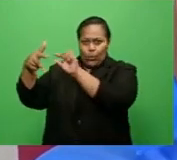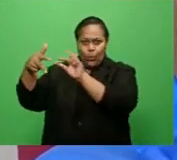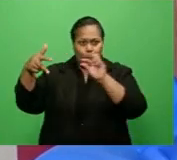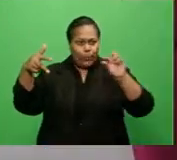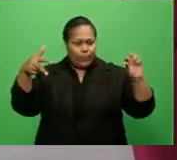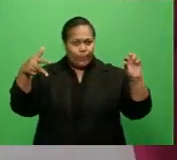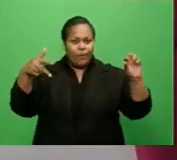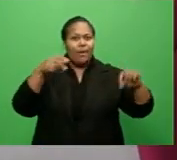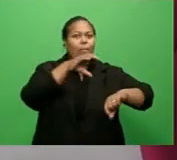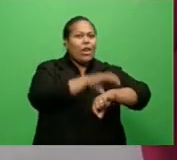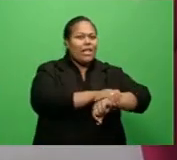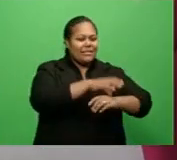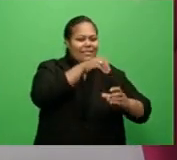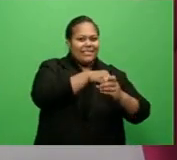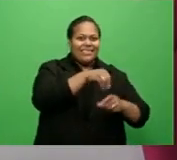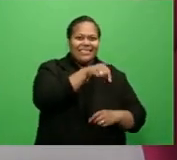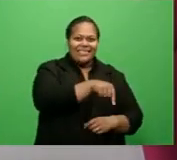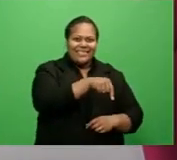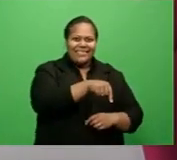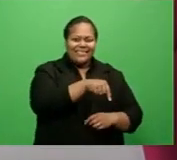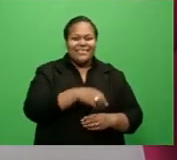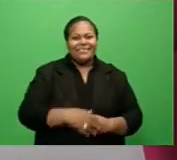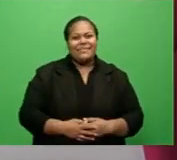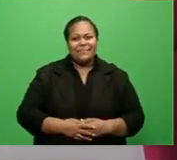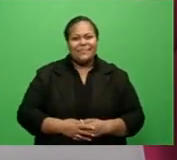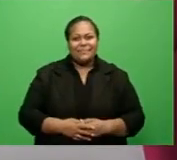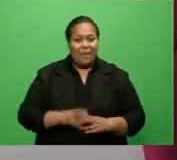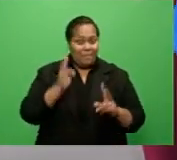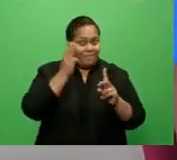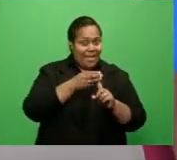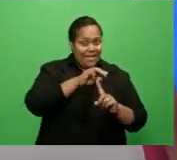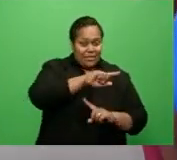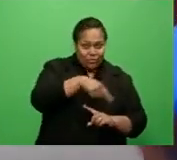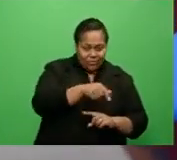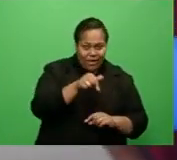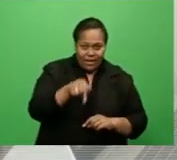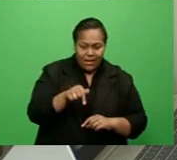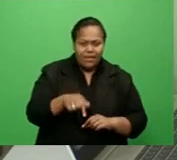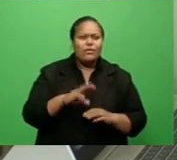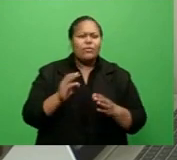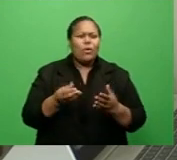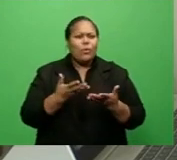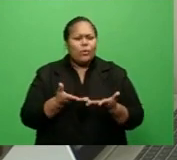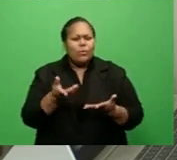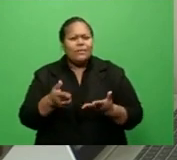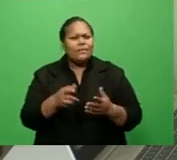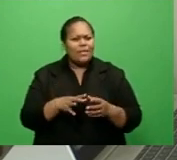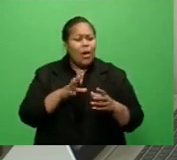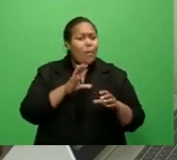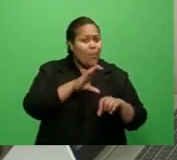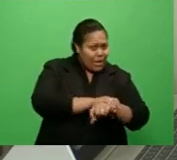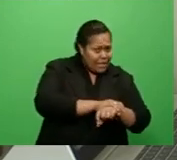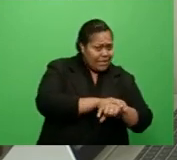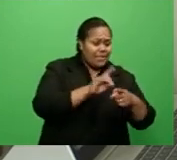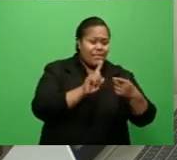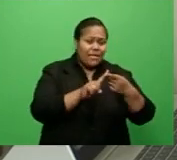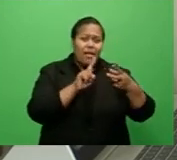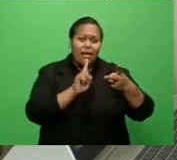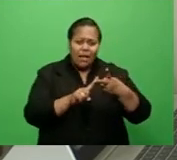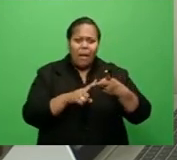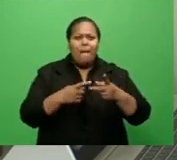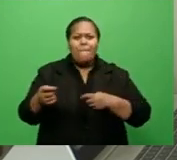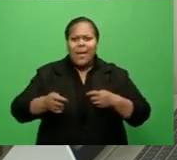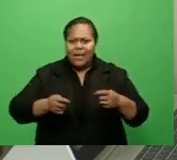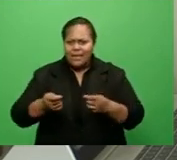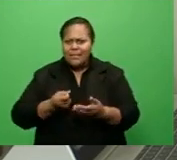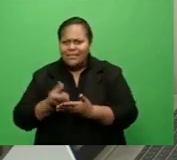in Totong. Special Administrator Isikeli Tikonduandua says apart from the police, they're also working with market vendors as well as